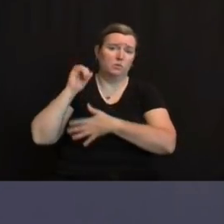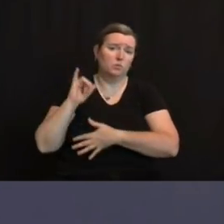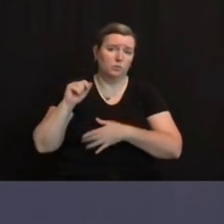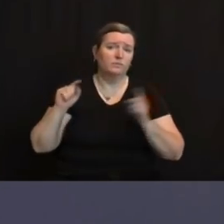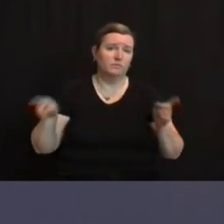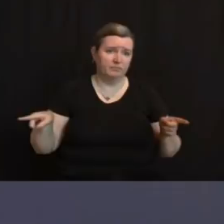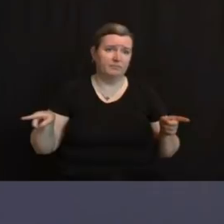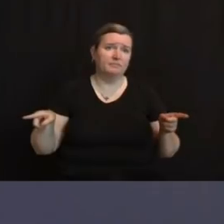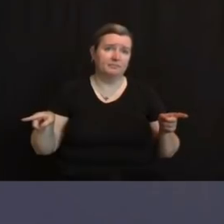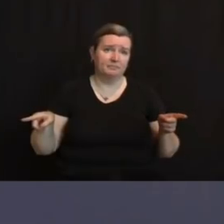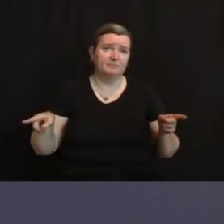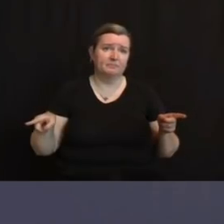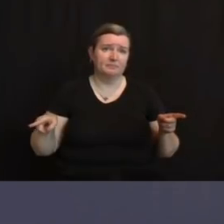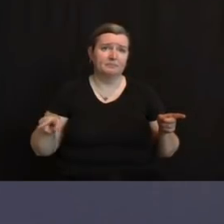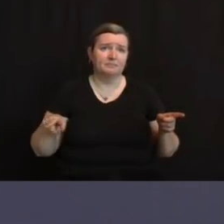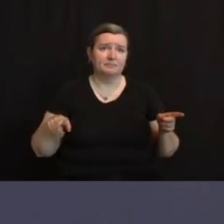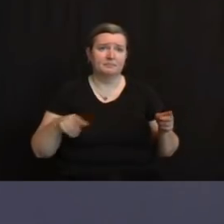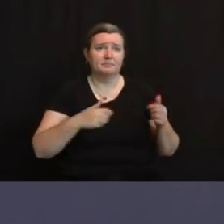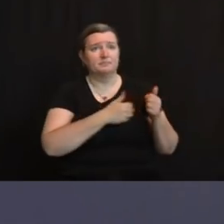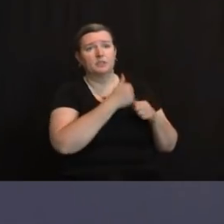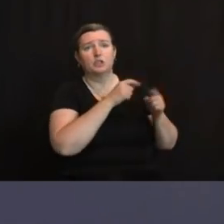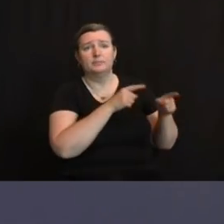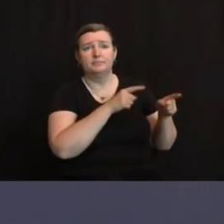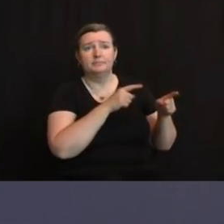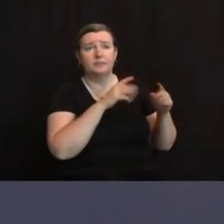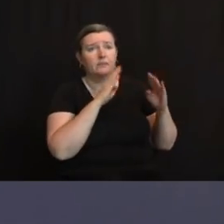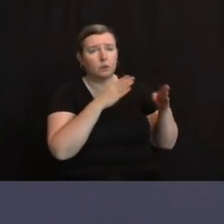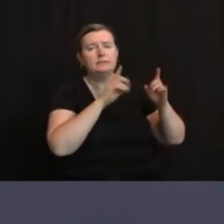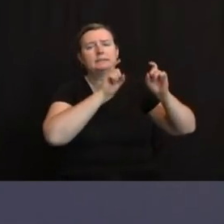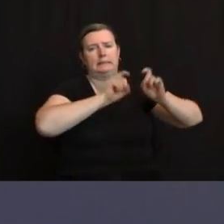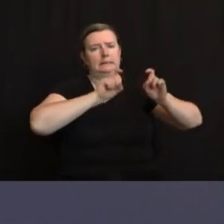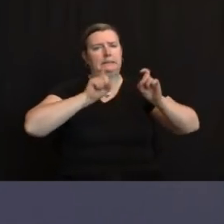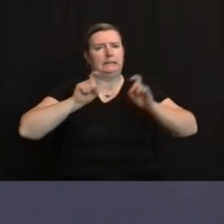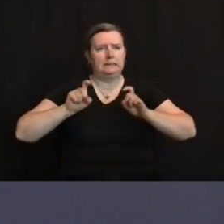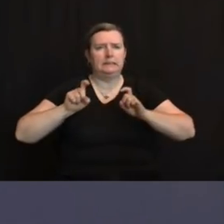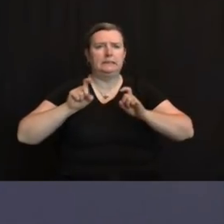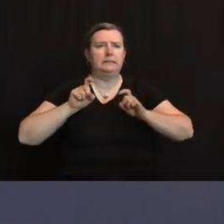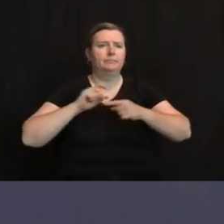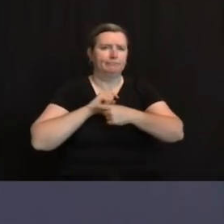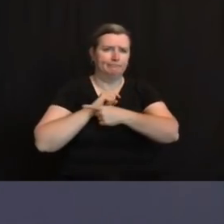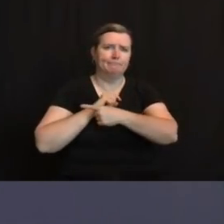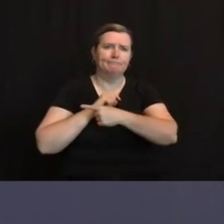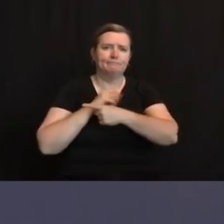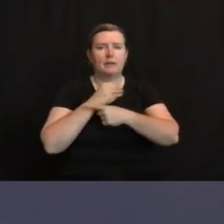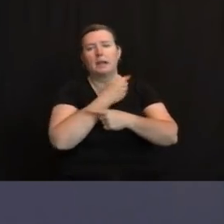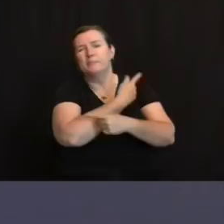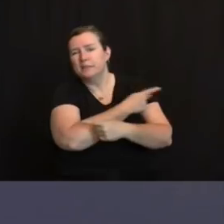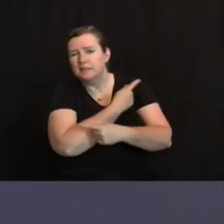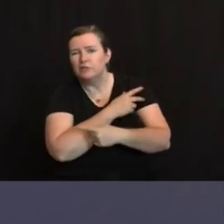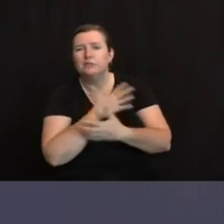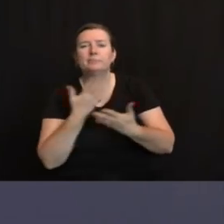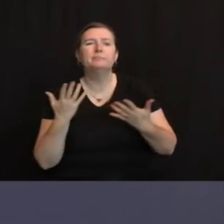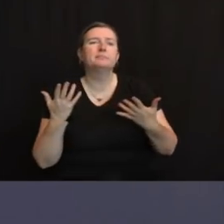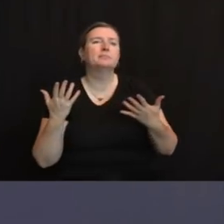testing priority, and steps have taken to segregate patients based on positives